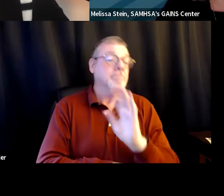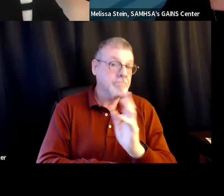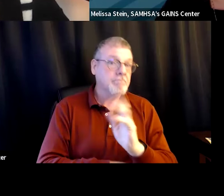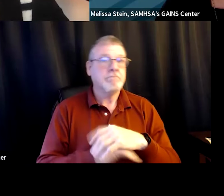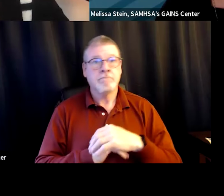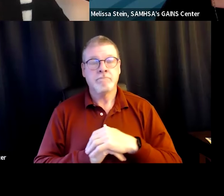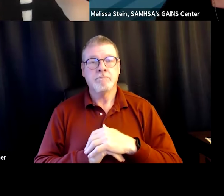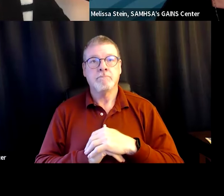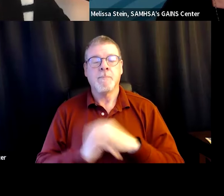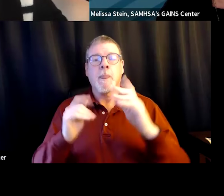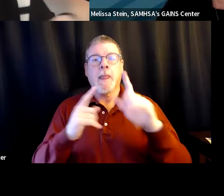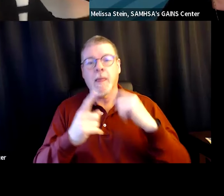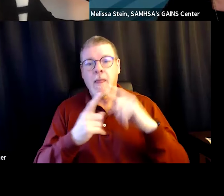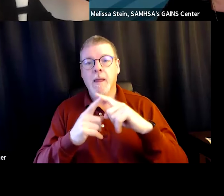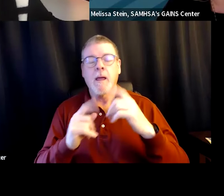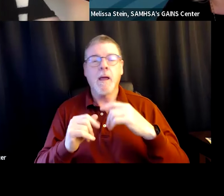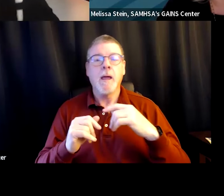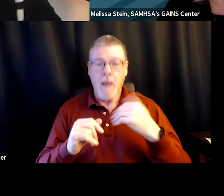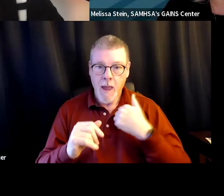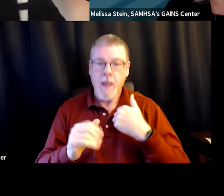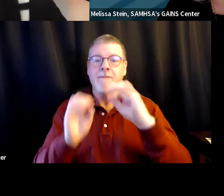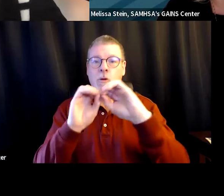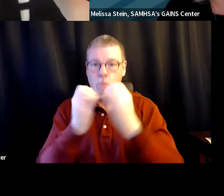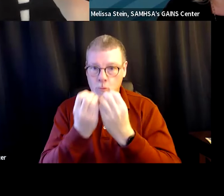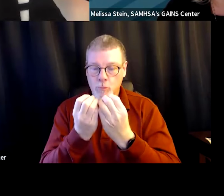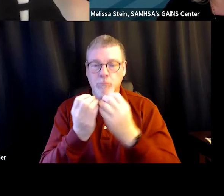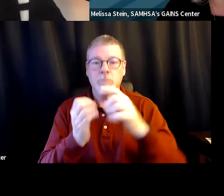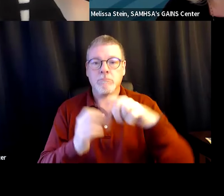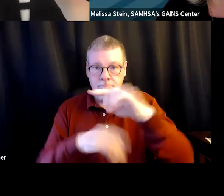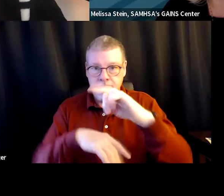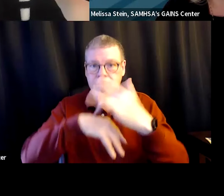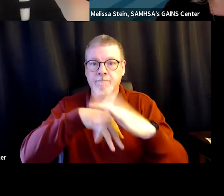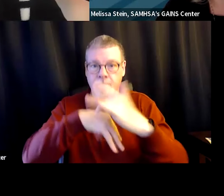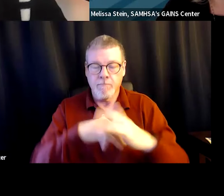kind of with that in mind, there are organizations that